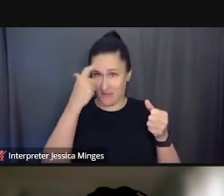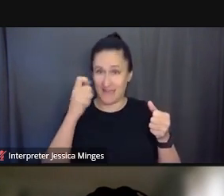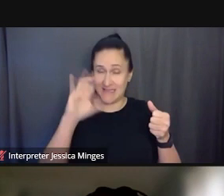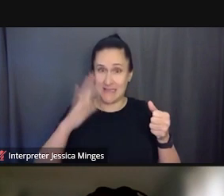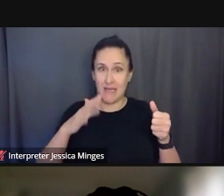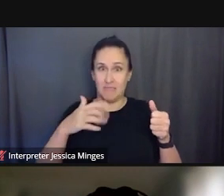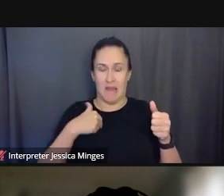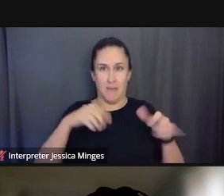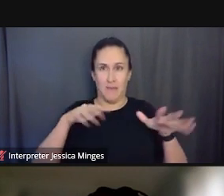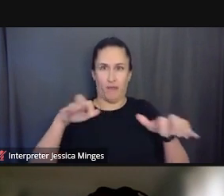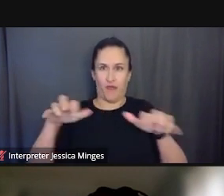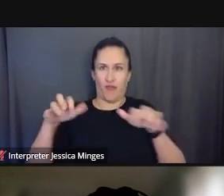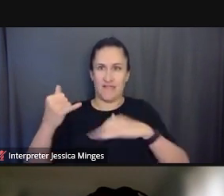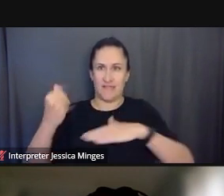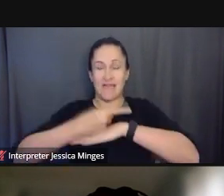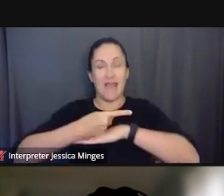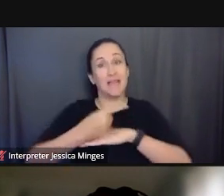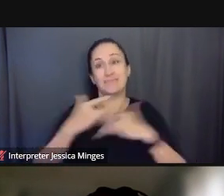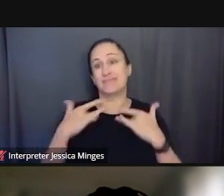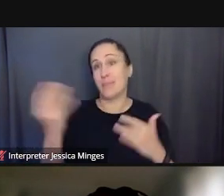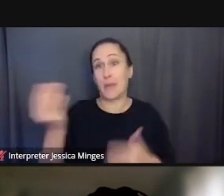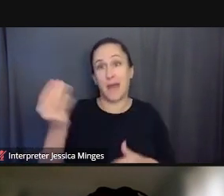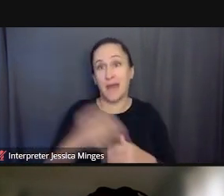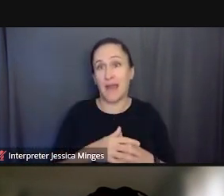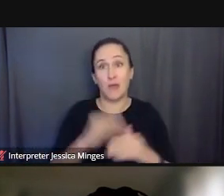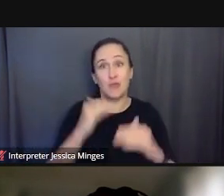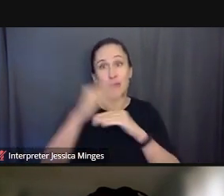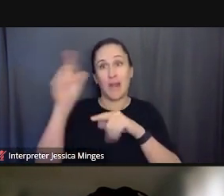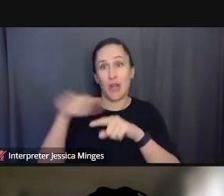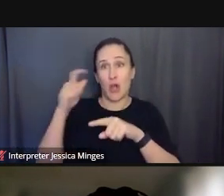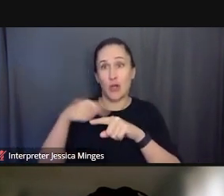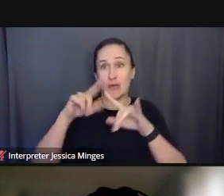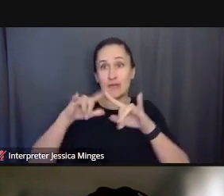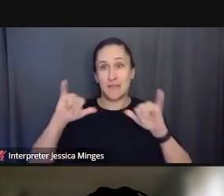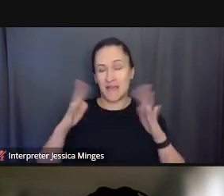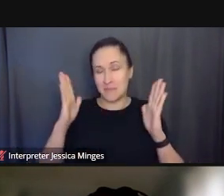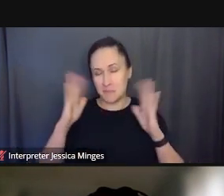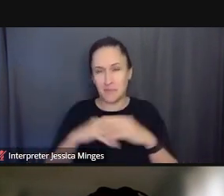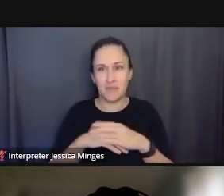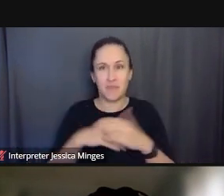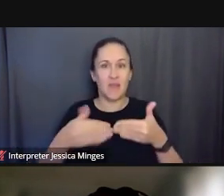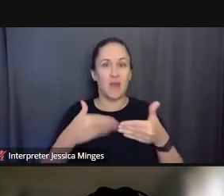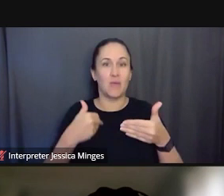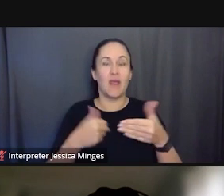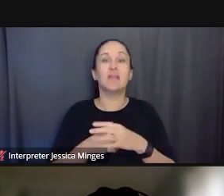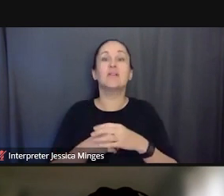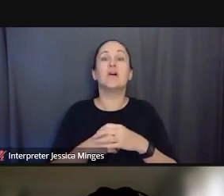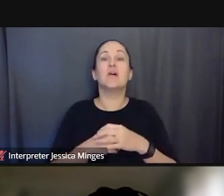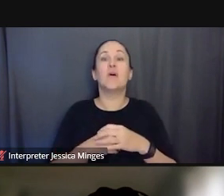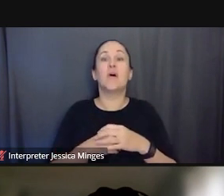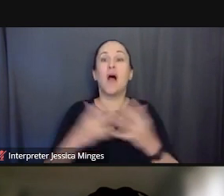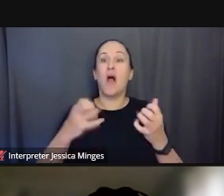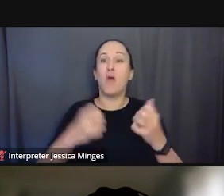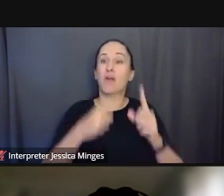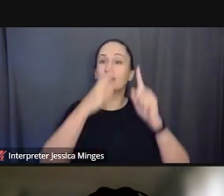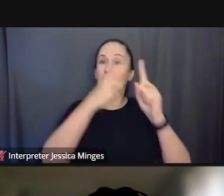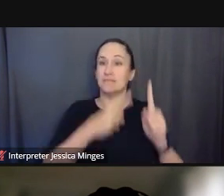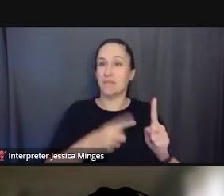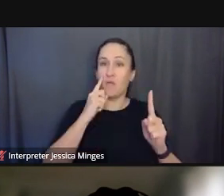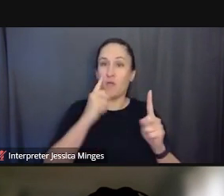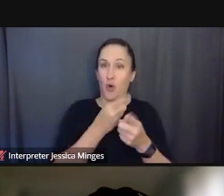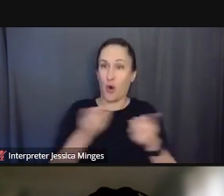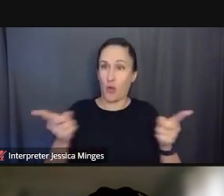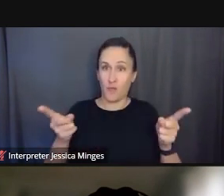freezing problem. It's a Monday, too many calls all at once. Anyway, what we wanted to just highlight for all of